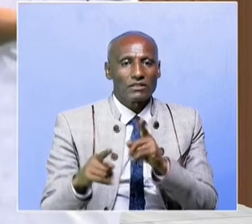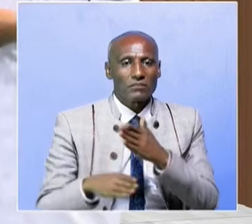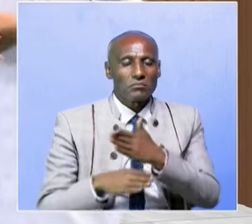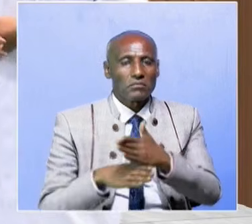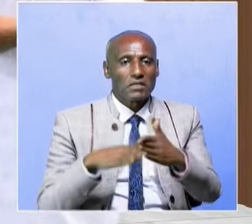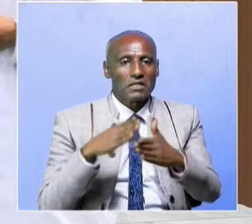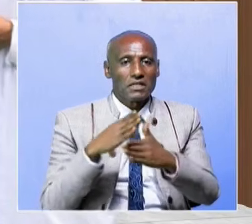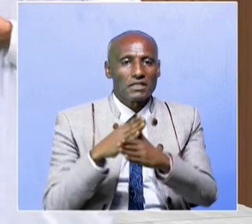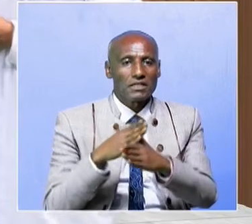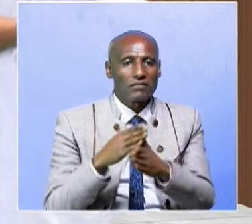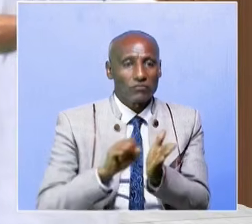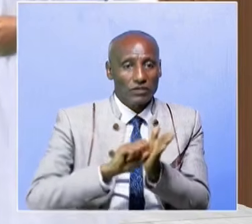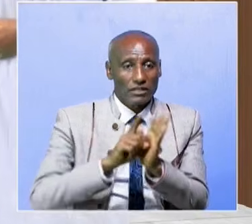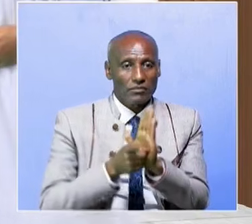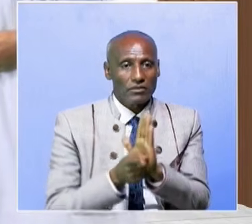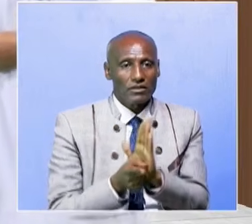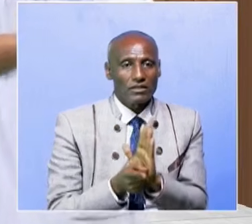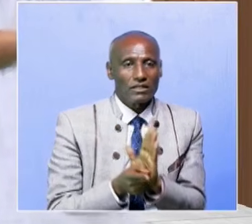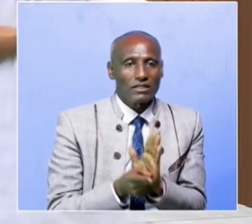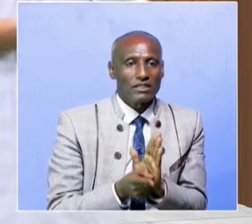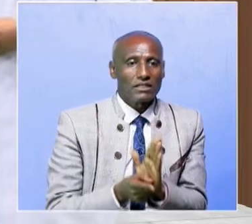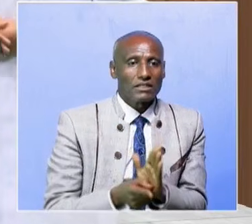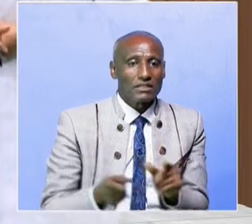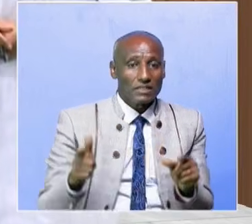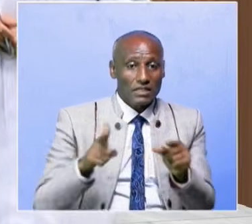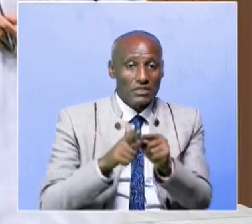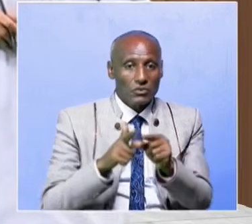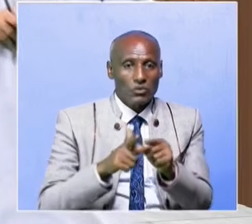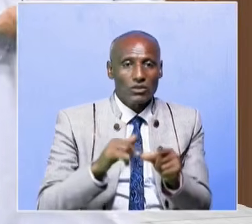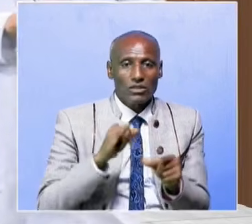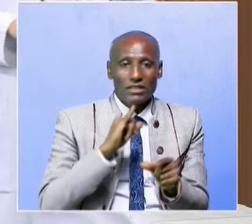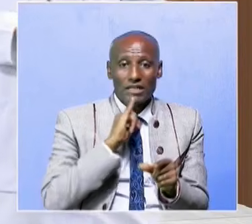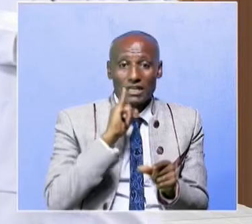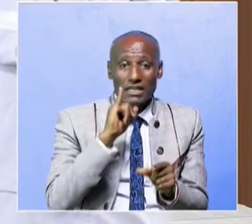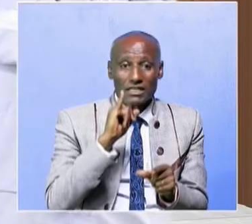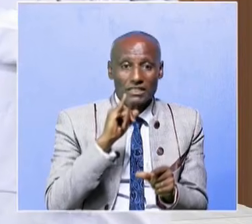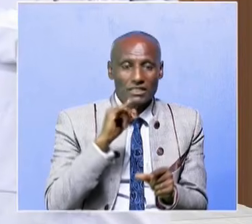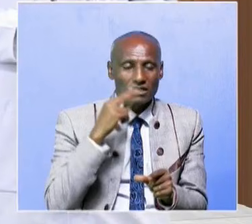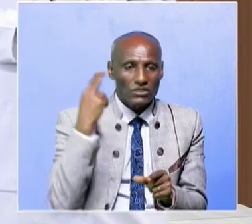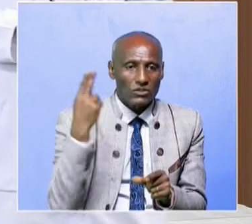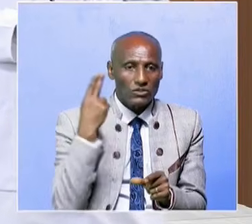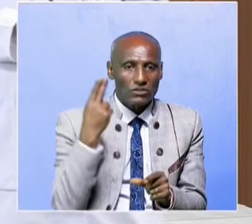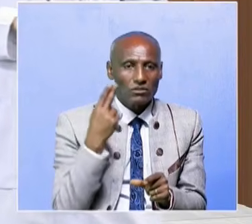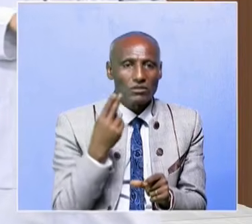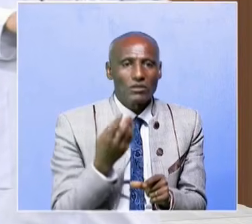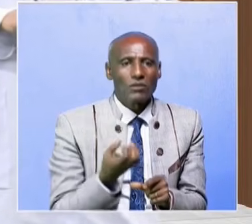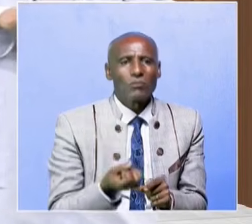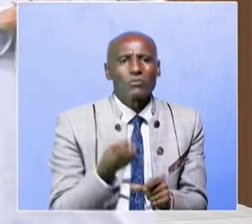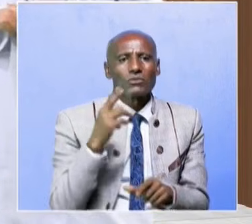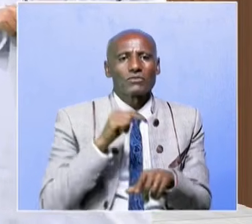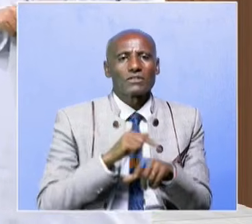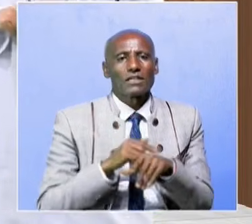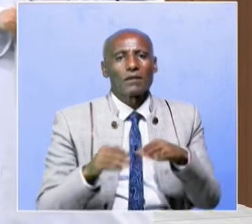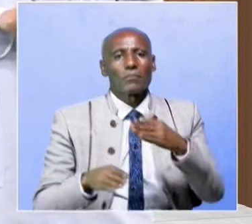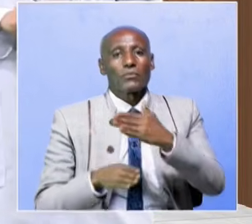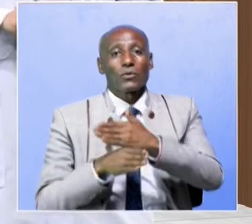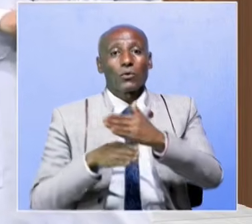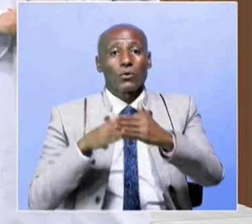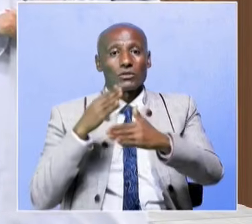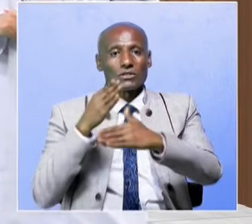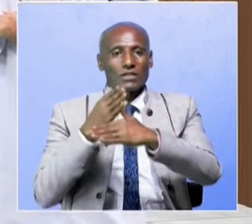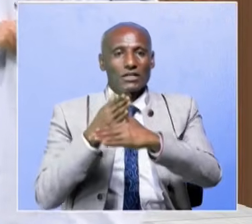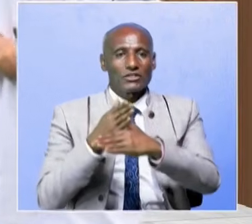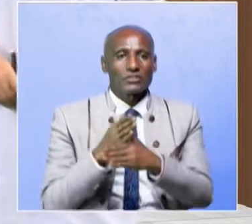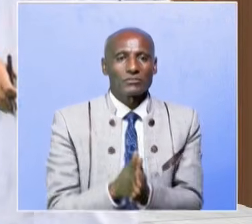building sites. For example, this word is used by construction workers a lot to talk about how